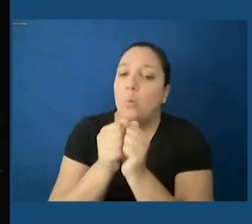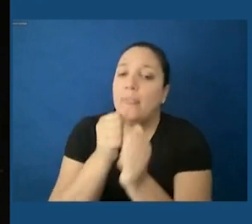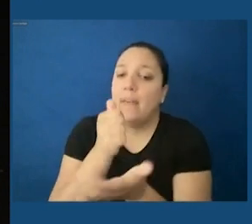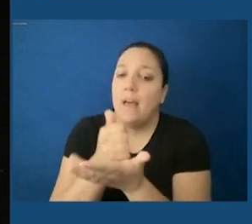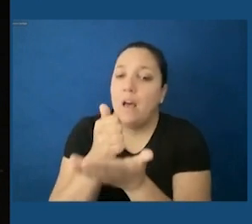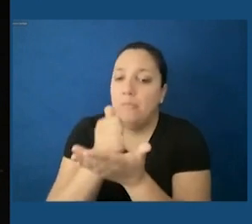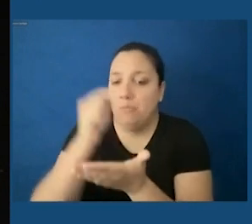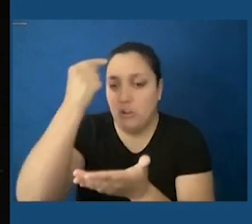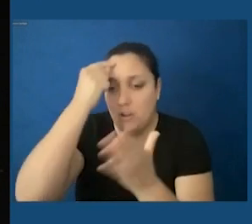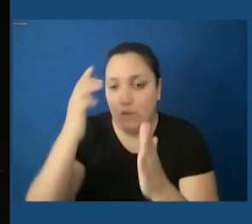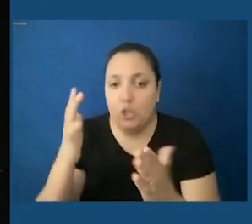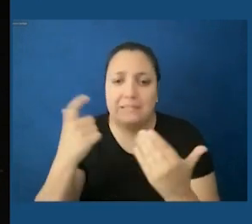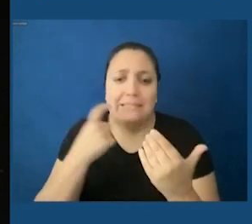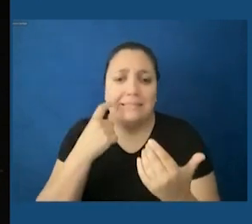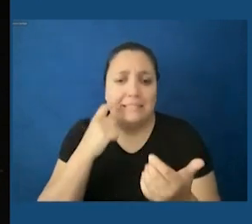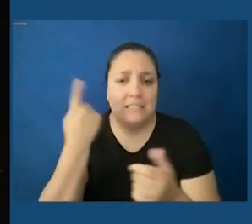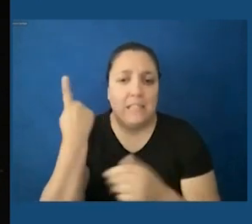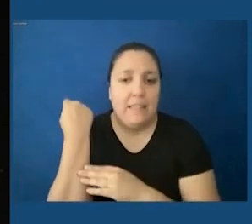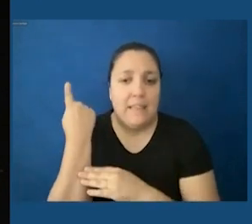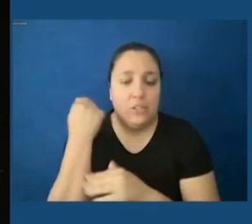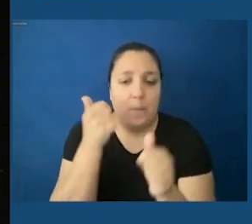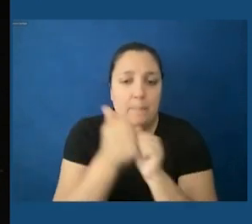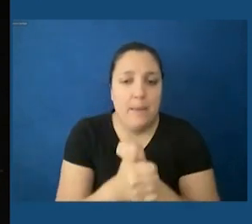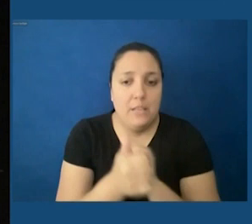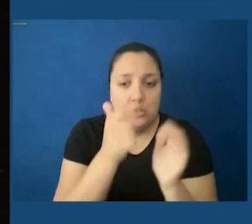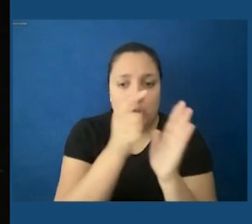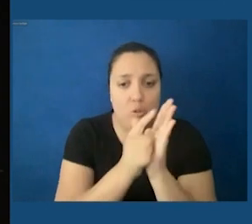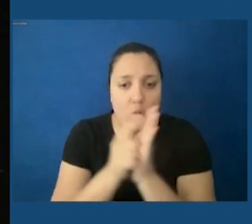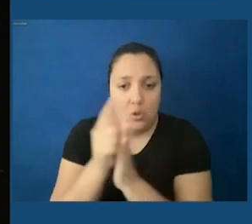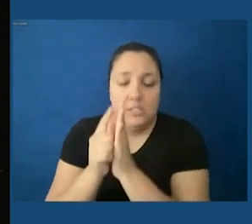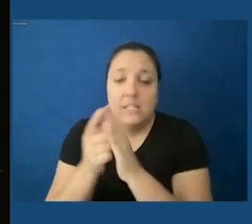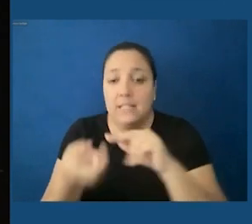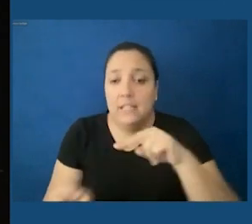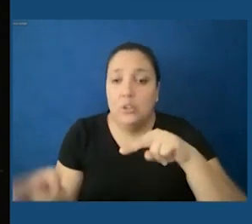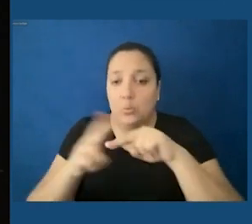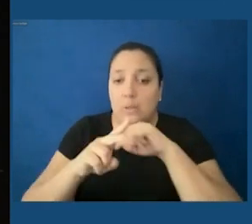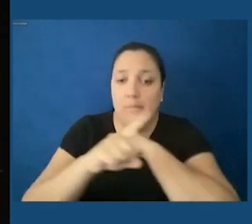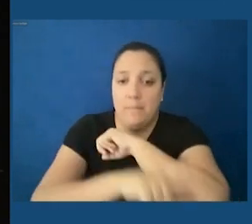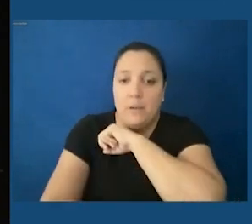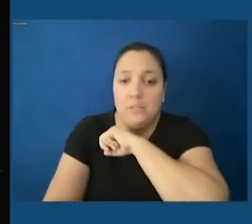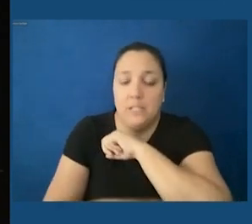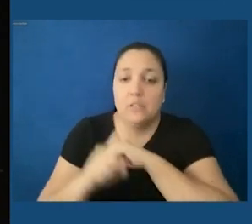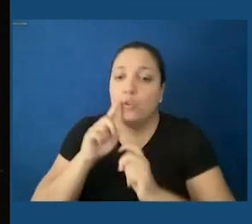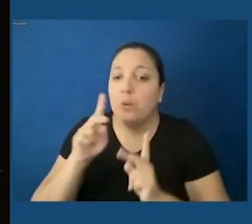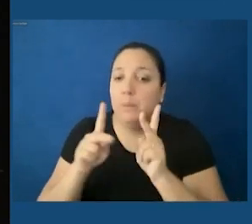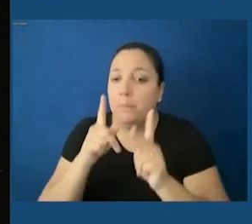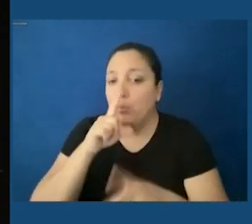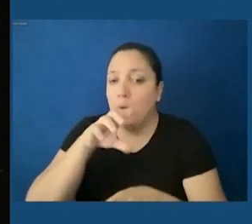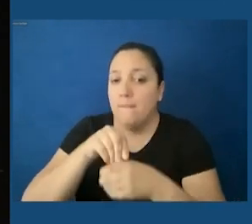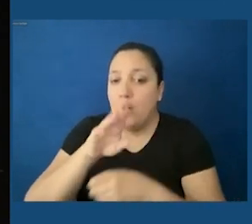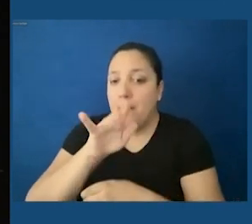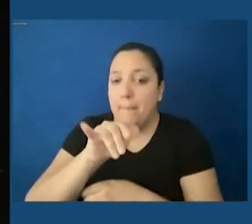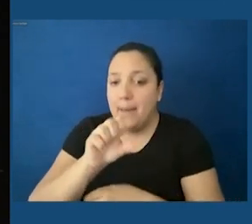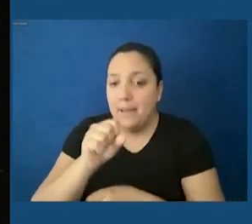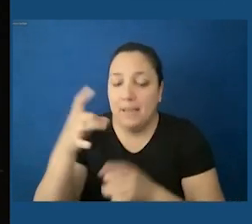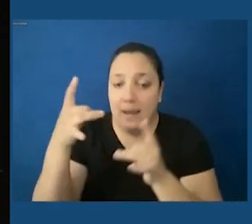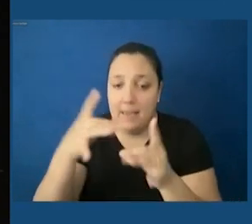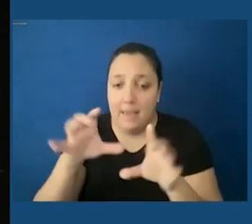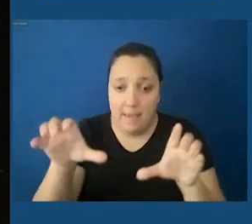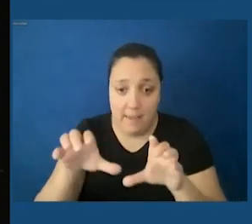some legislation passed last year that have increased the penalties for individuals who commit bias and hate